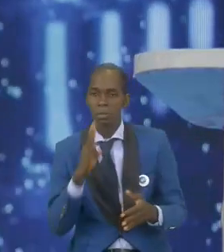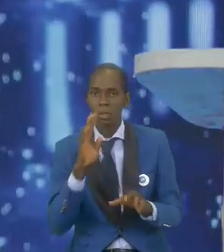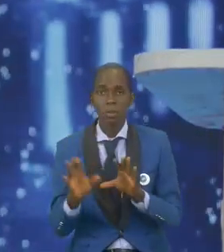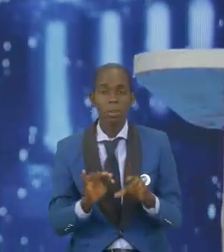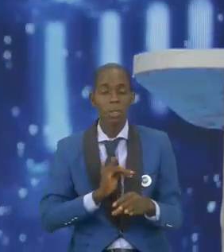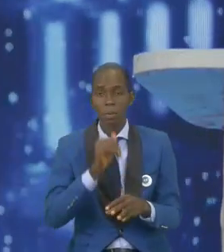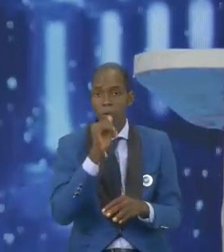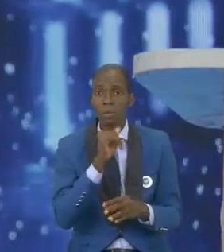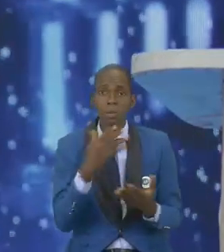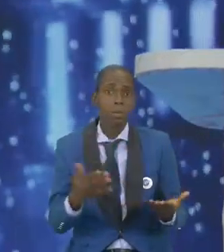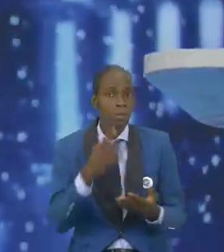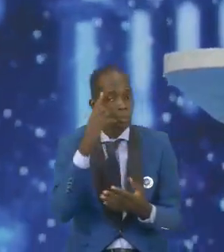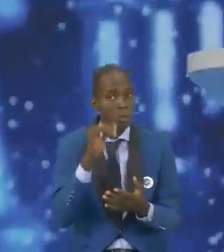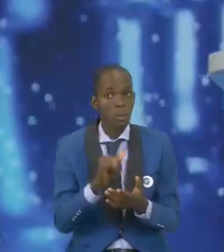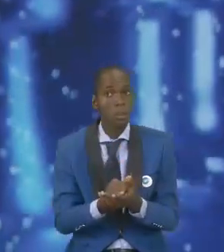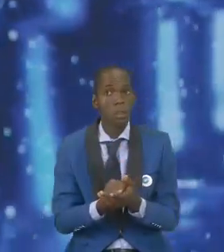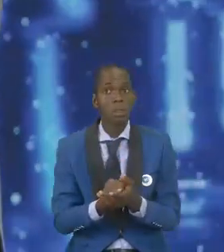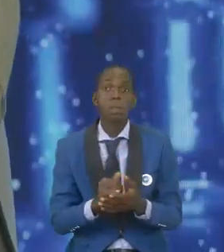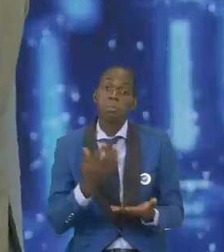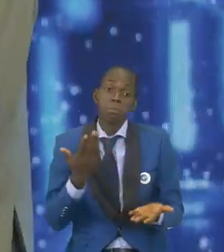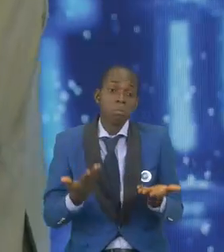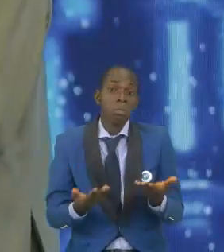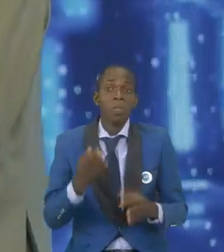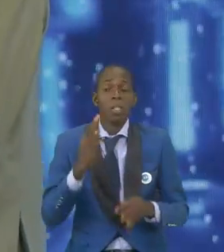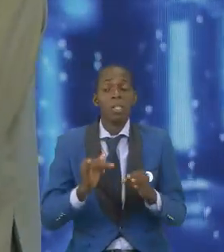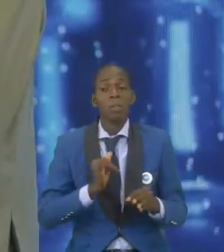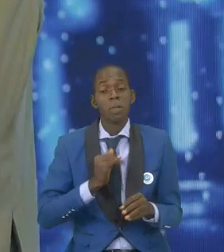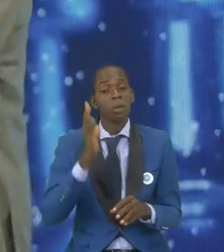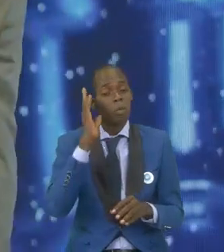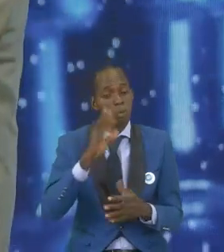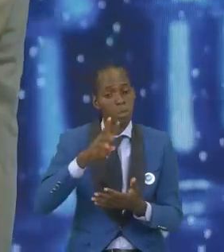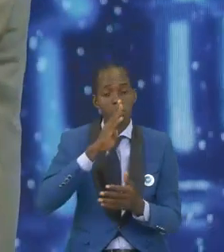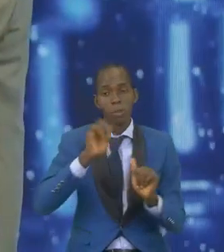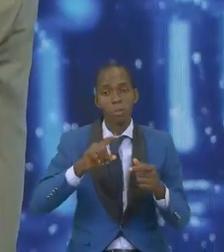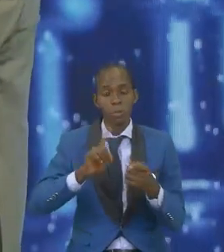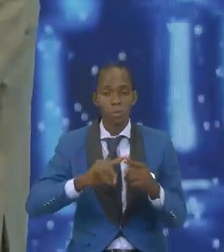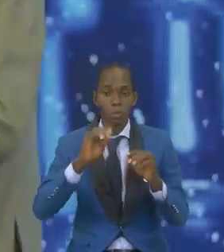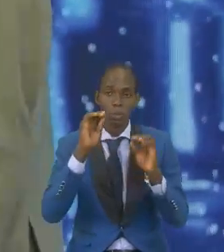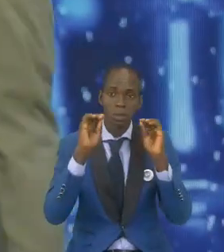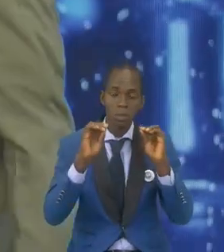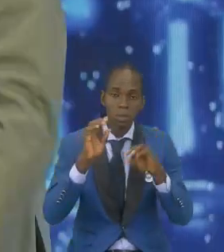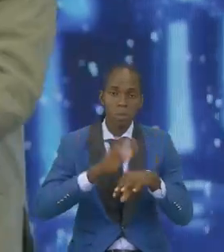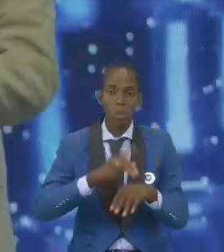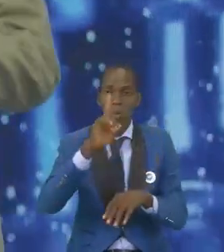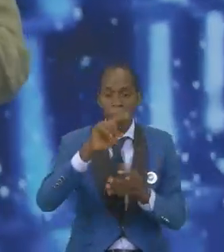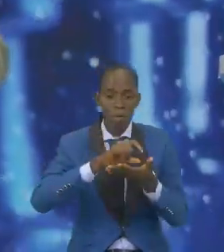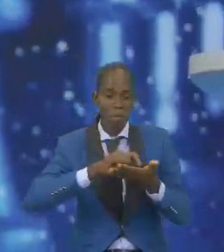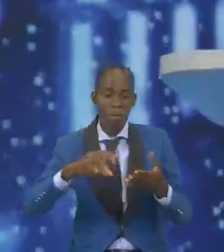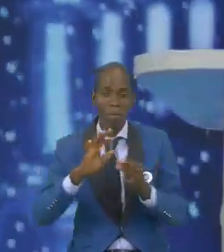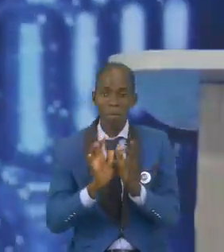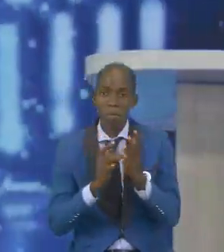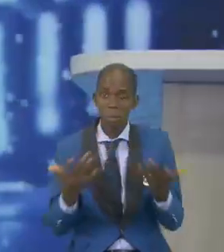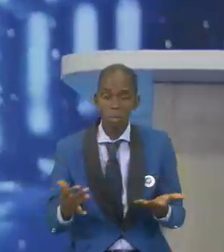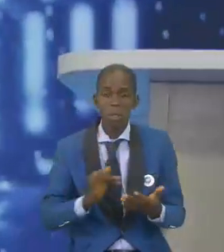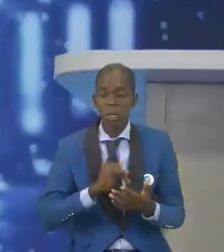of scripture. I'm here, even if I go through the whole chapter. I am here so that